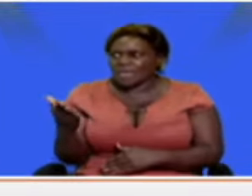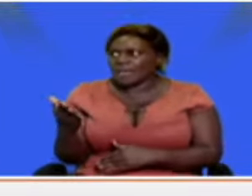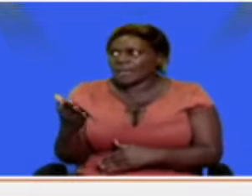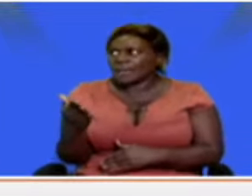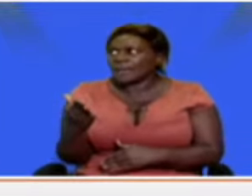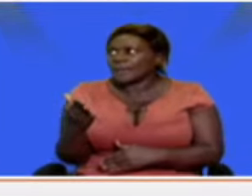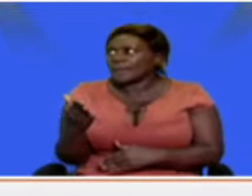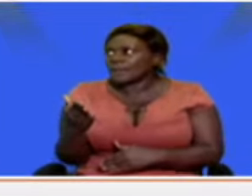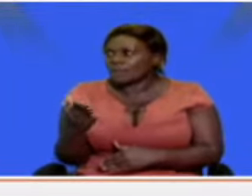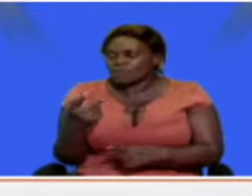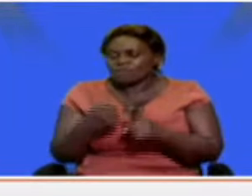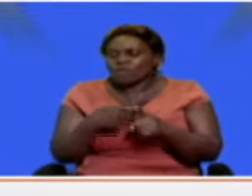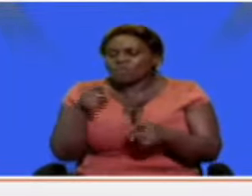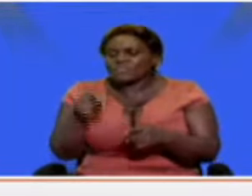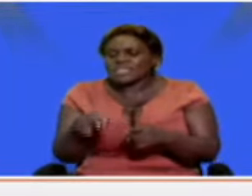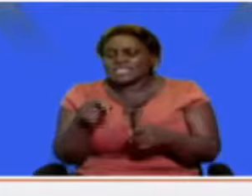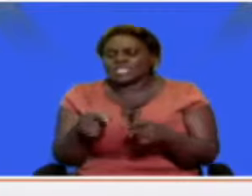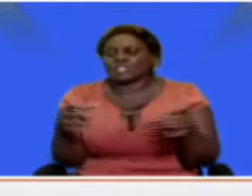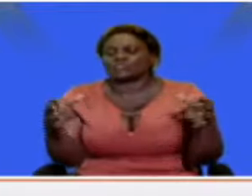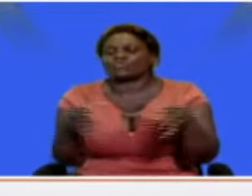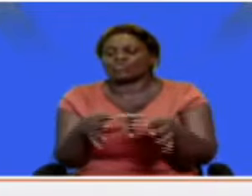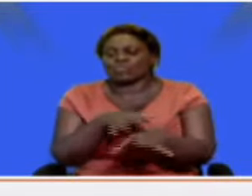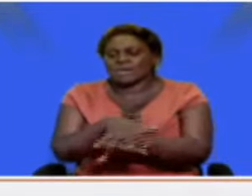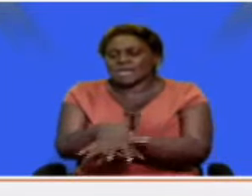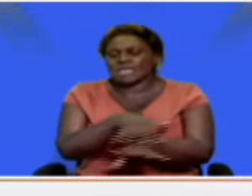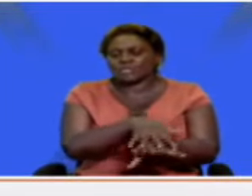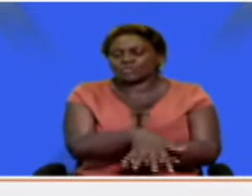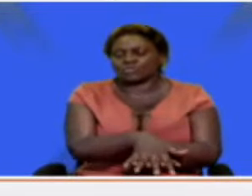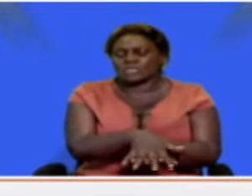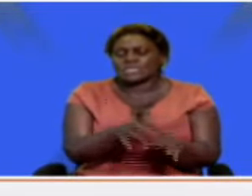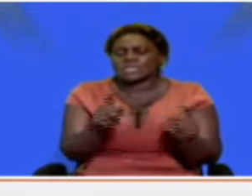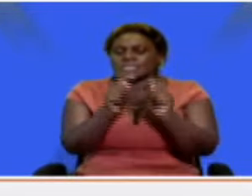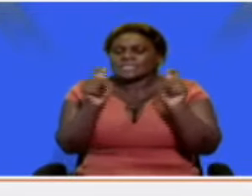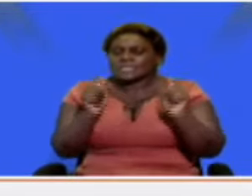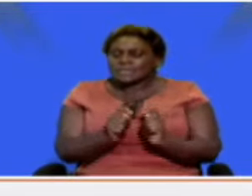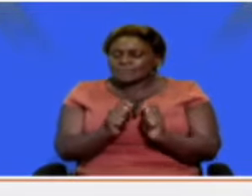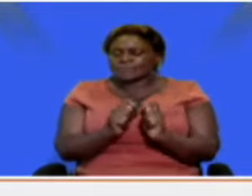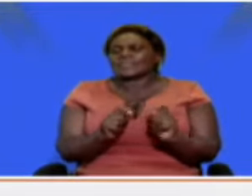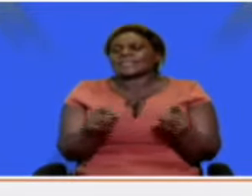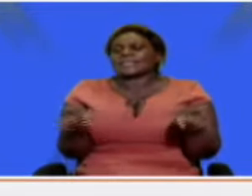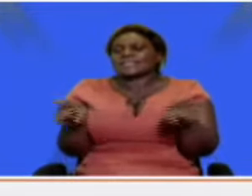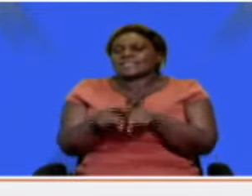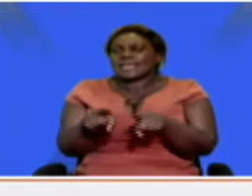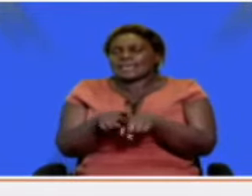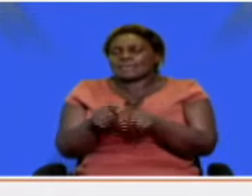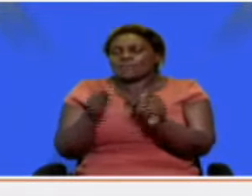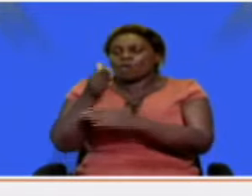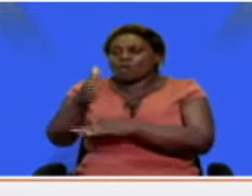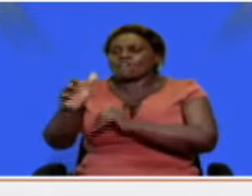or Lunga are going to come from these grassroots teams. Again, just beyond